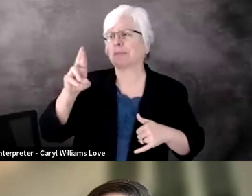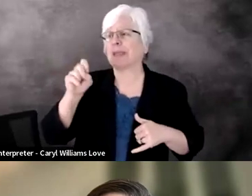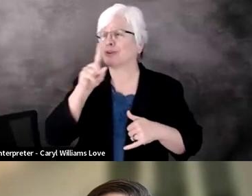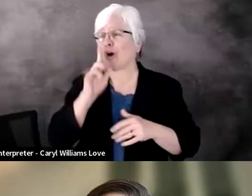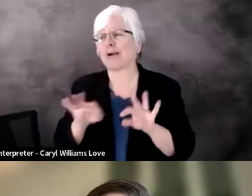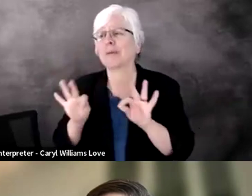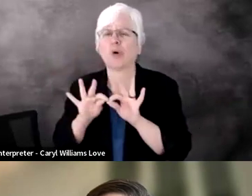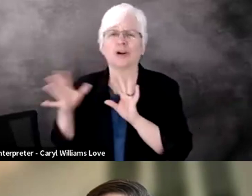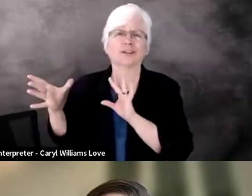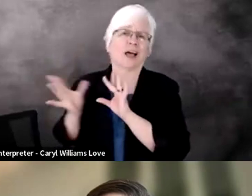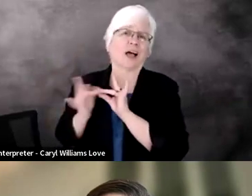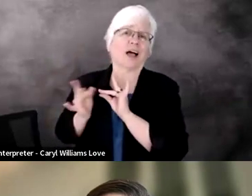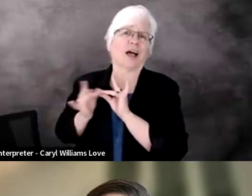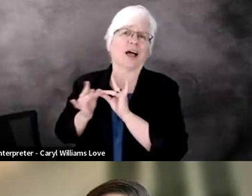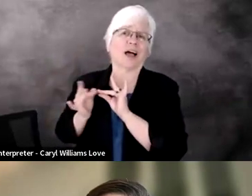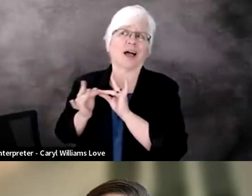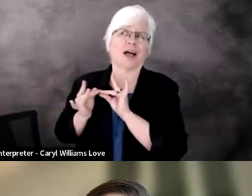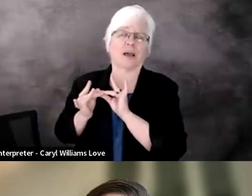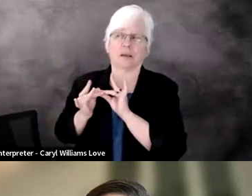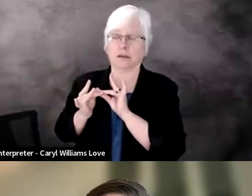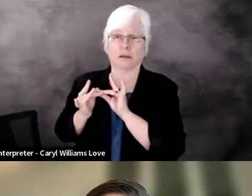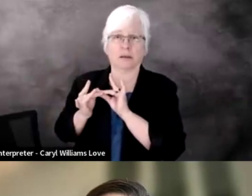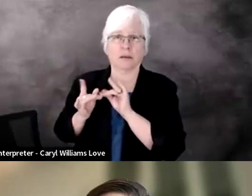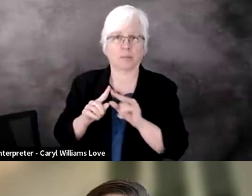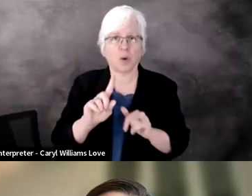including the peer cogwheel in the